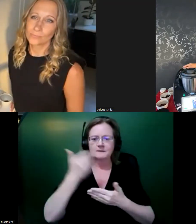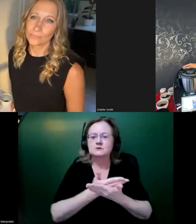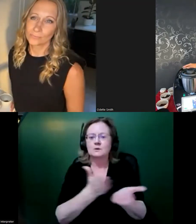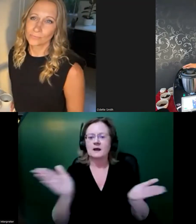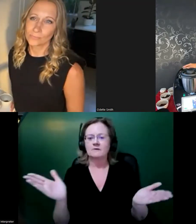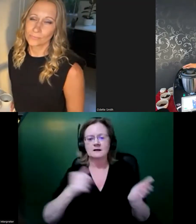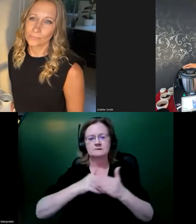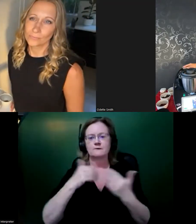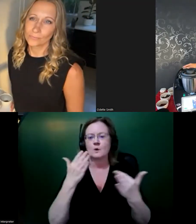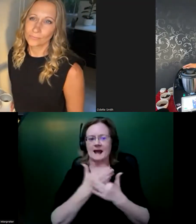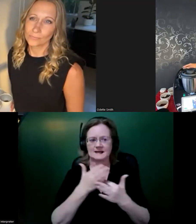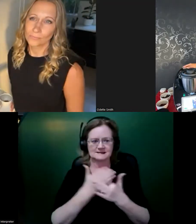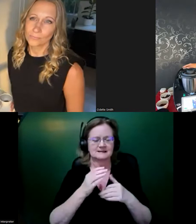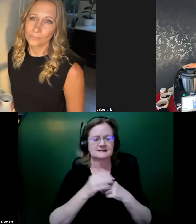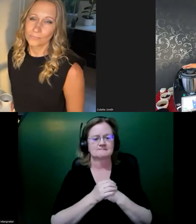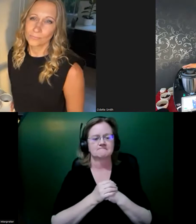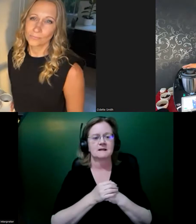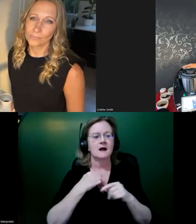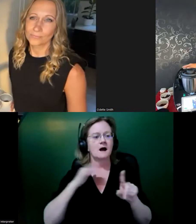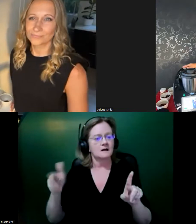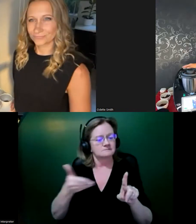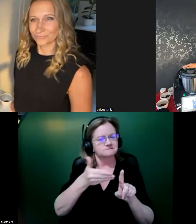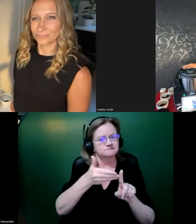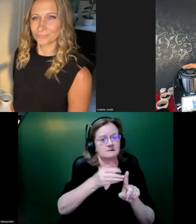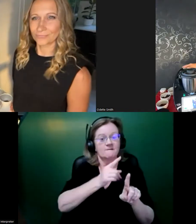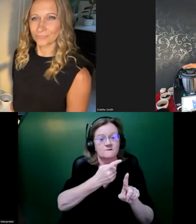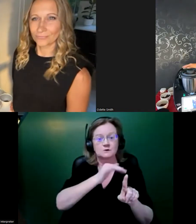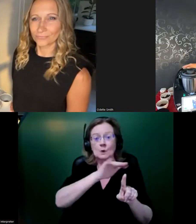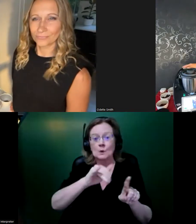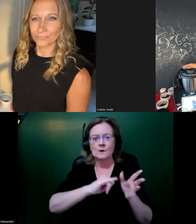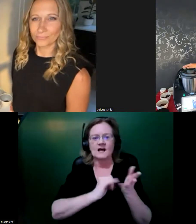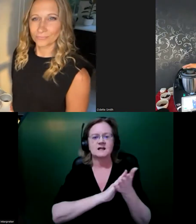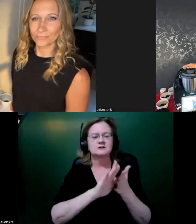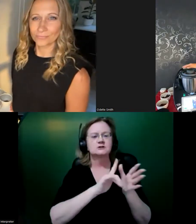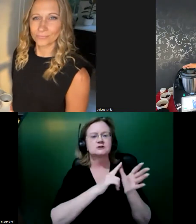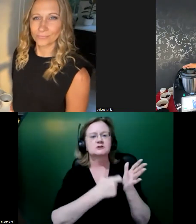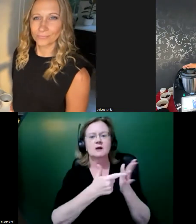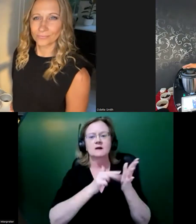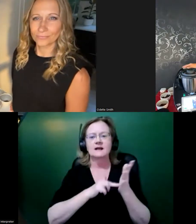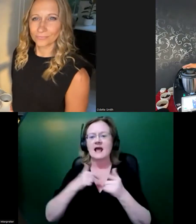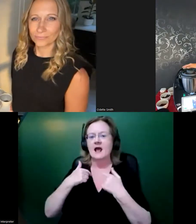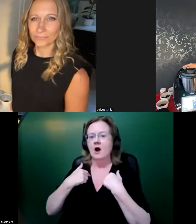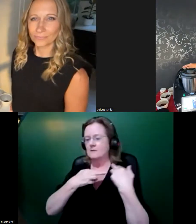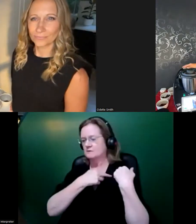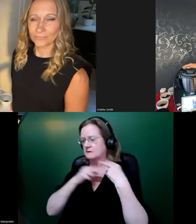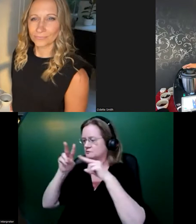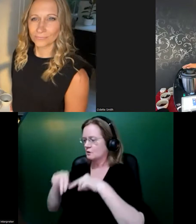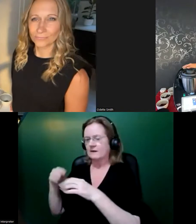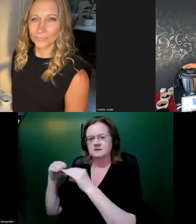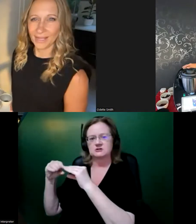tonight. So I'm going to go over to Sharon first, and I am going to take care of the chat box for you guys, and it's a way for you